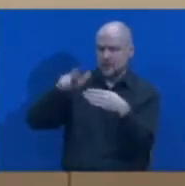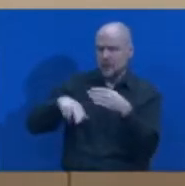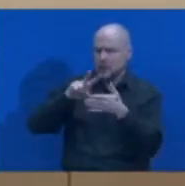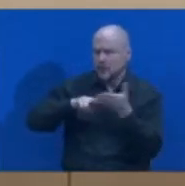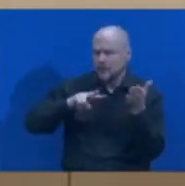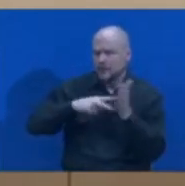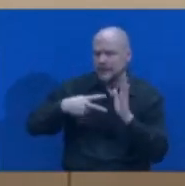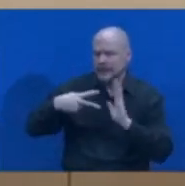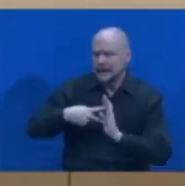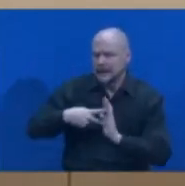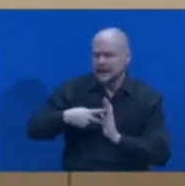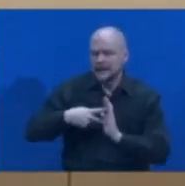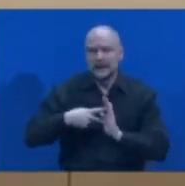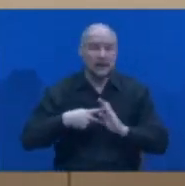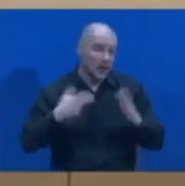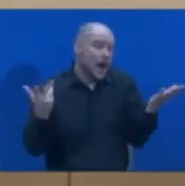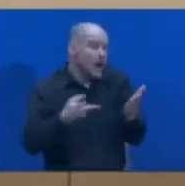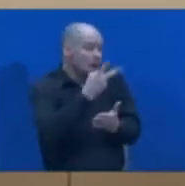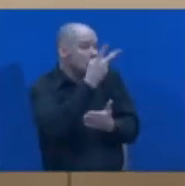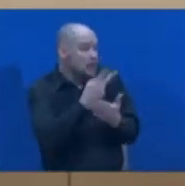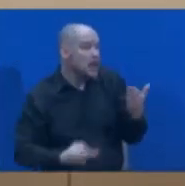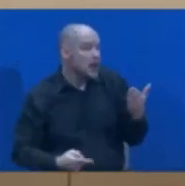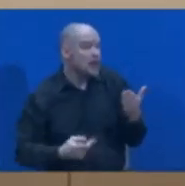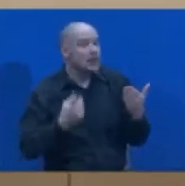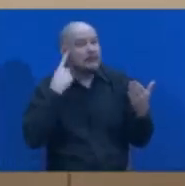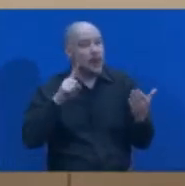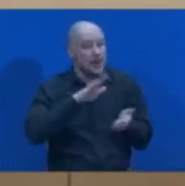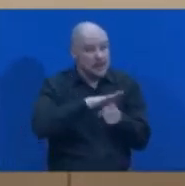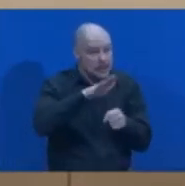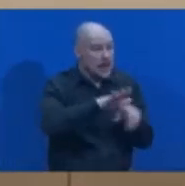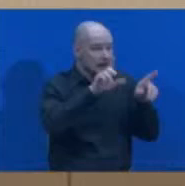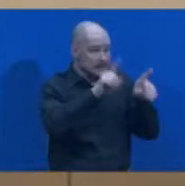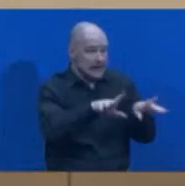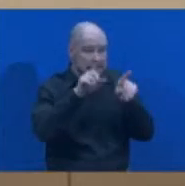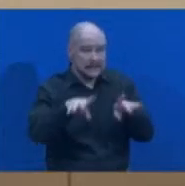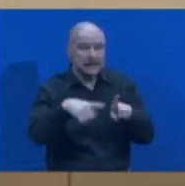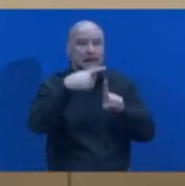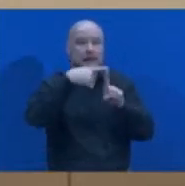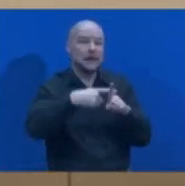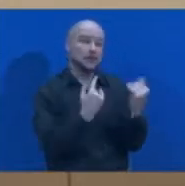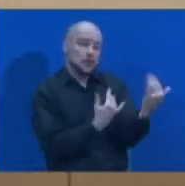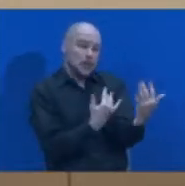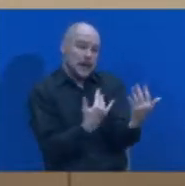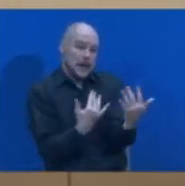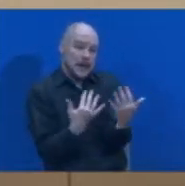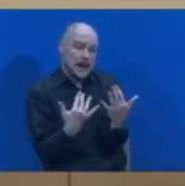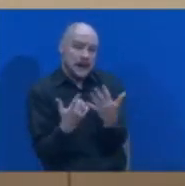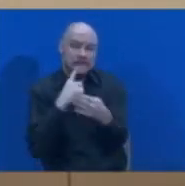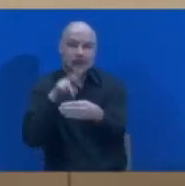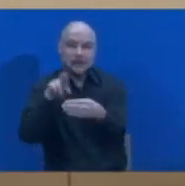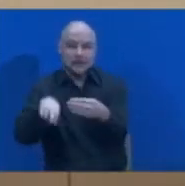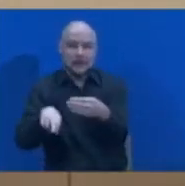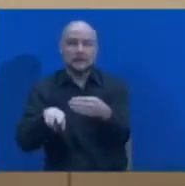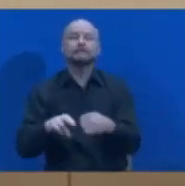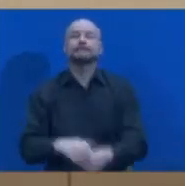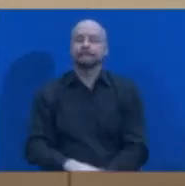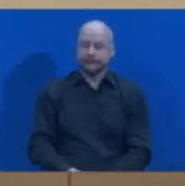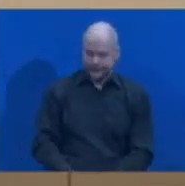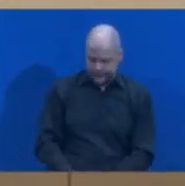materials? For both, getting the results and getting the supplies to have the test. We've been in conversation